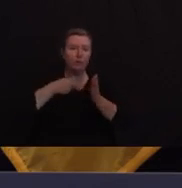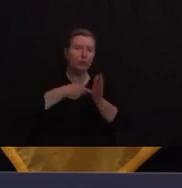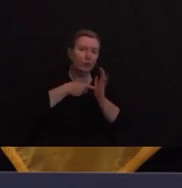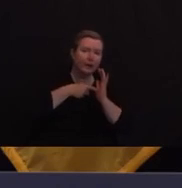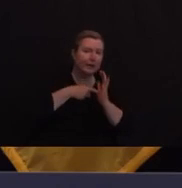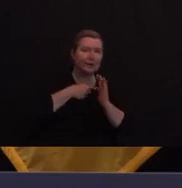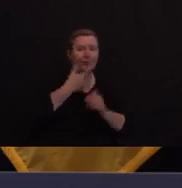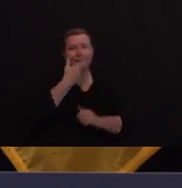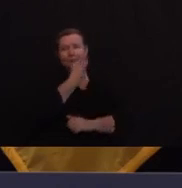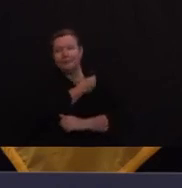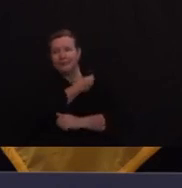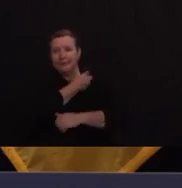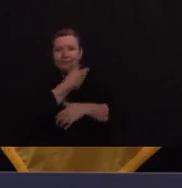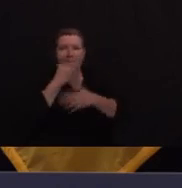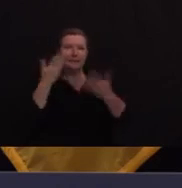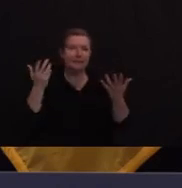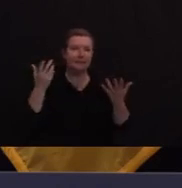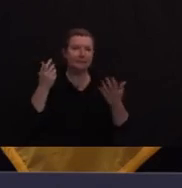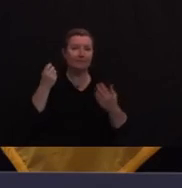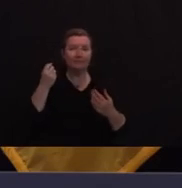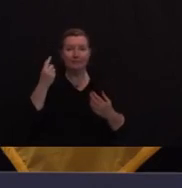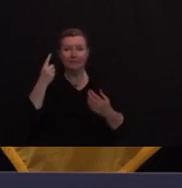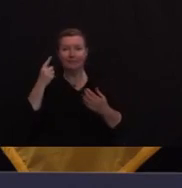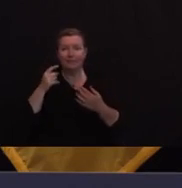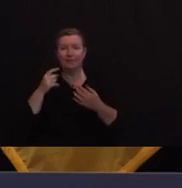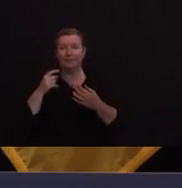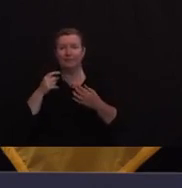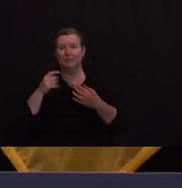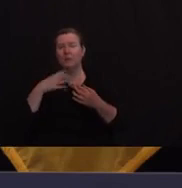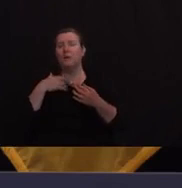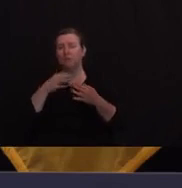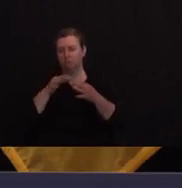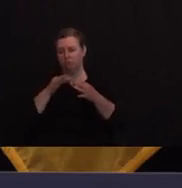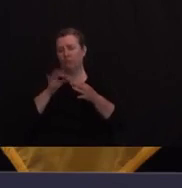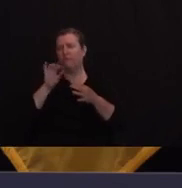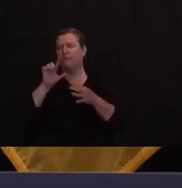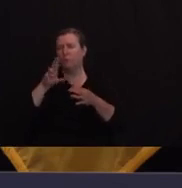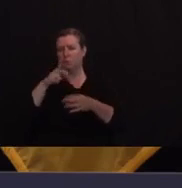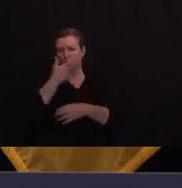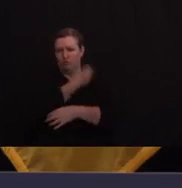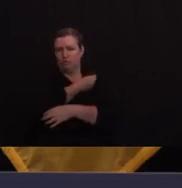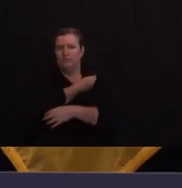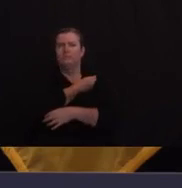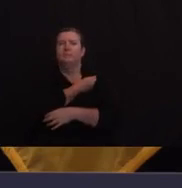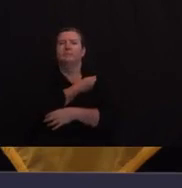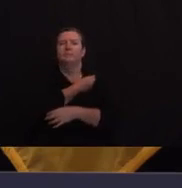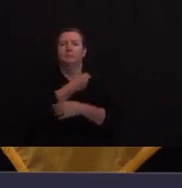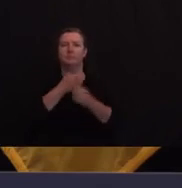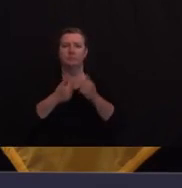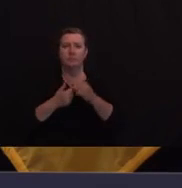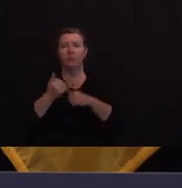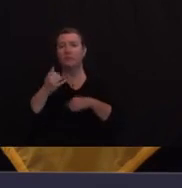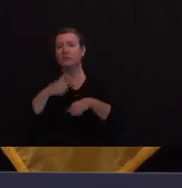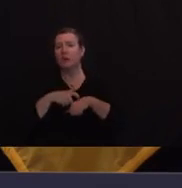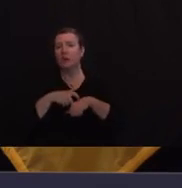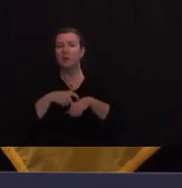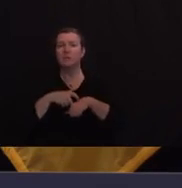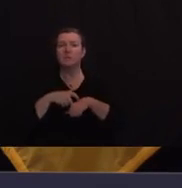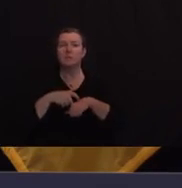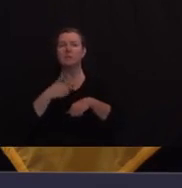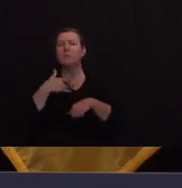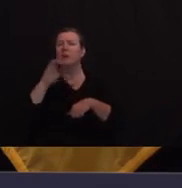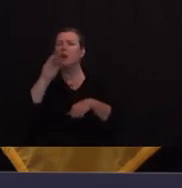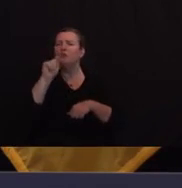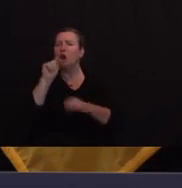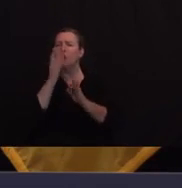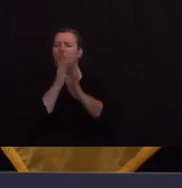I might add, this year. Last week, I'd normally get that in October. Is it going to be an annual? Is it going to be every 6 or 8 months? Please